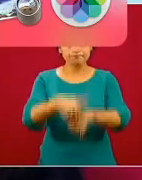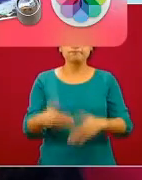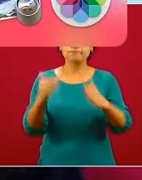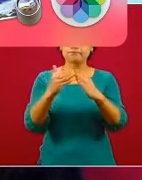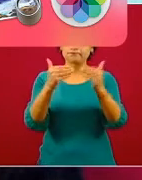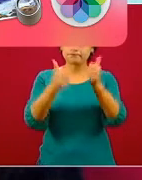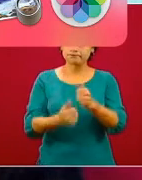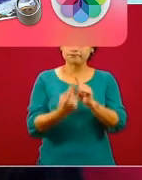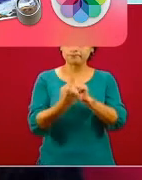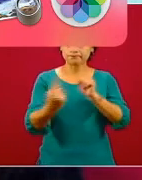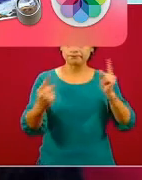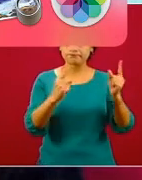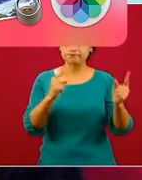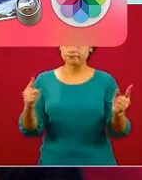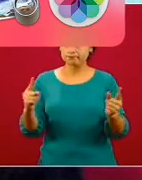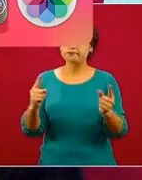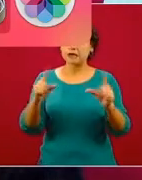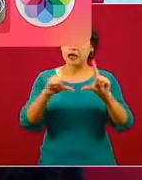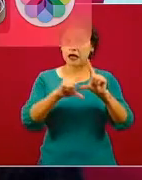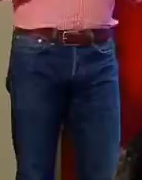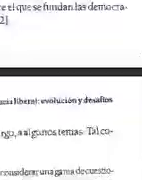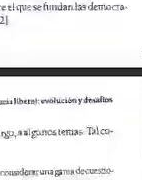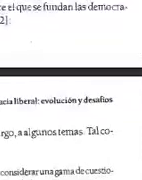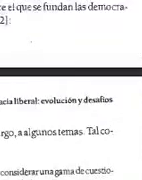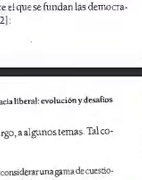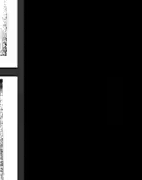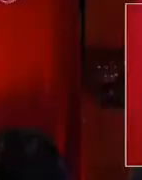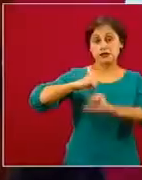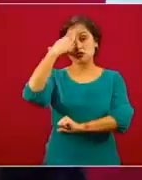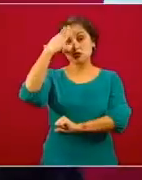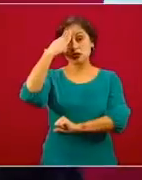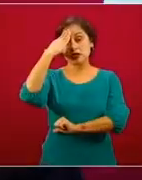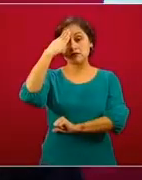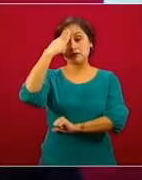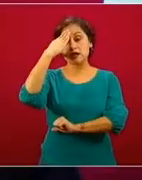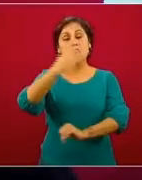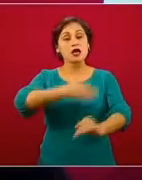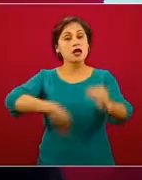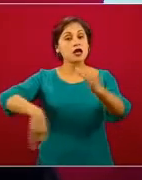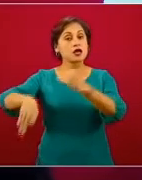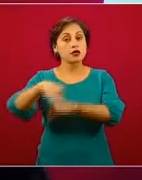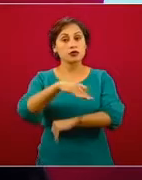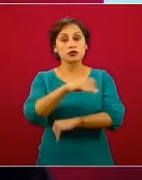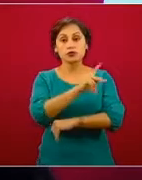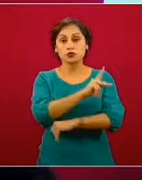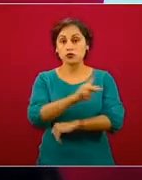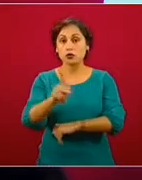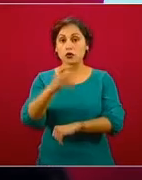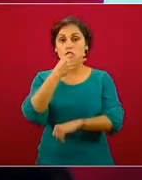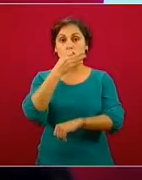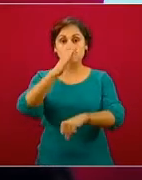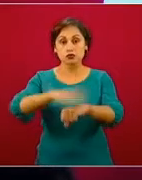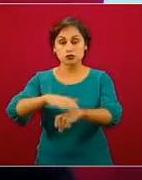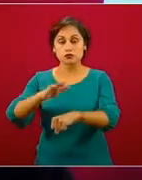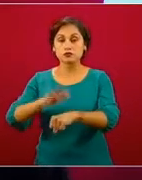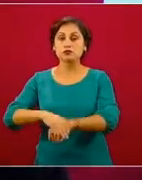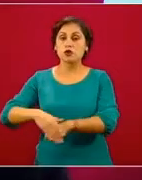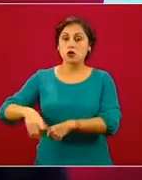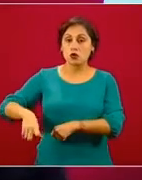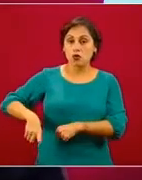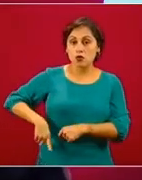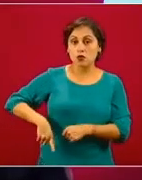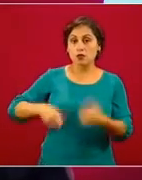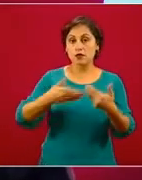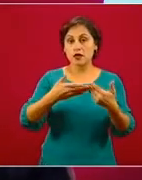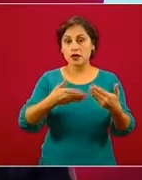Distancing Campaign is still in effect, and it is a decision by the national health authorities. All